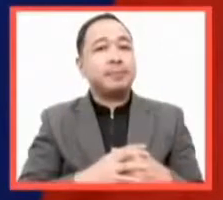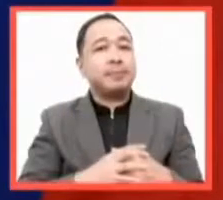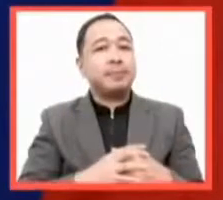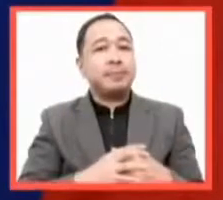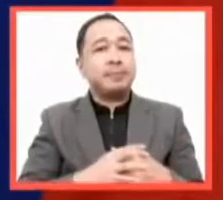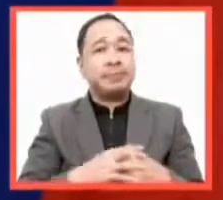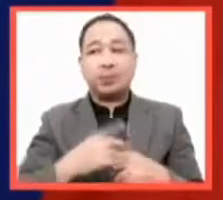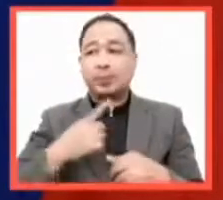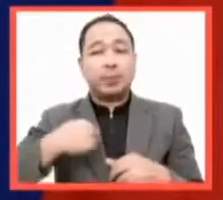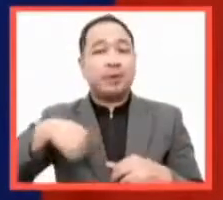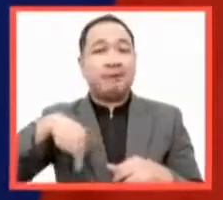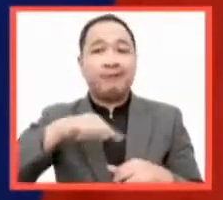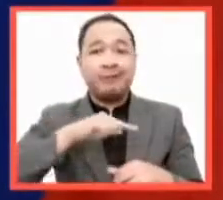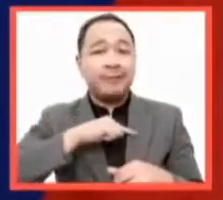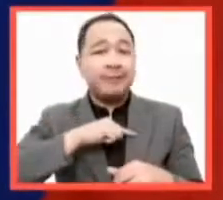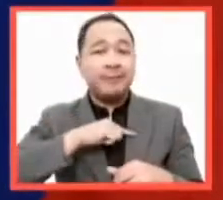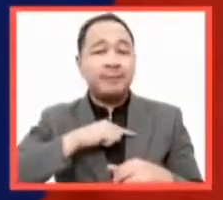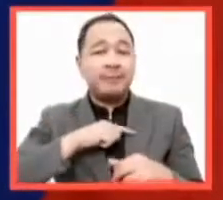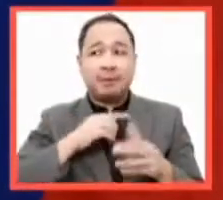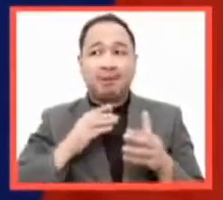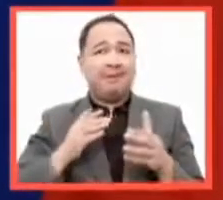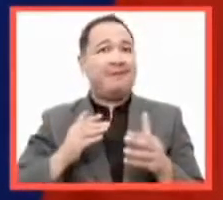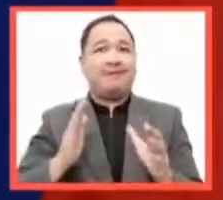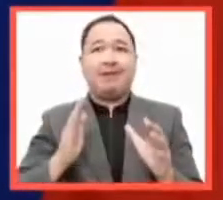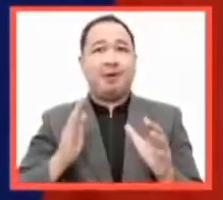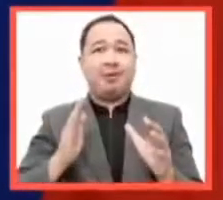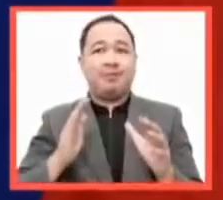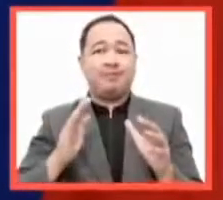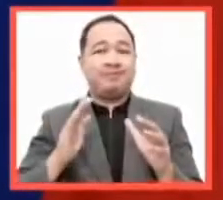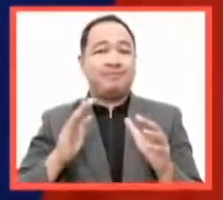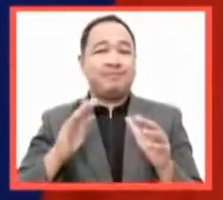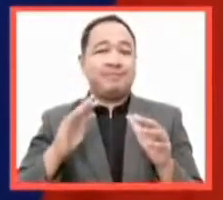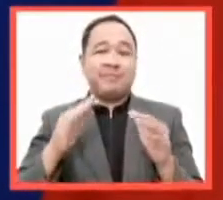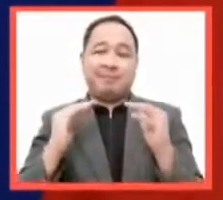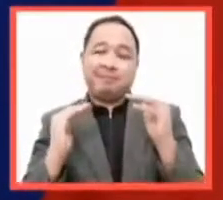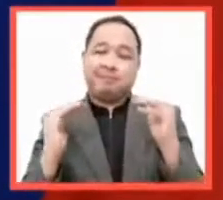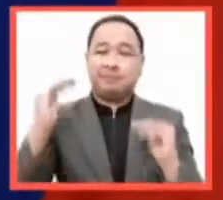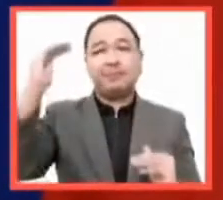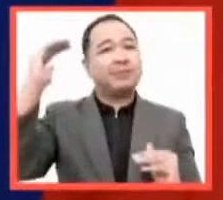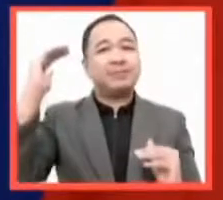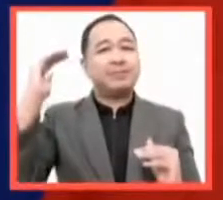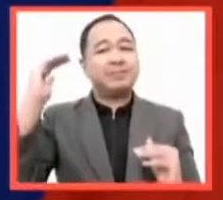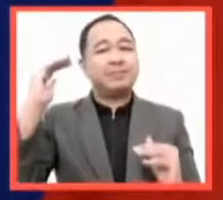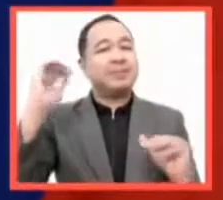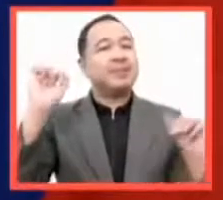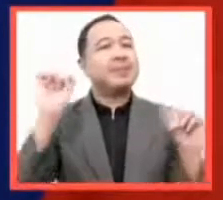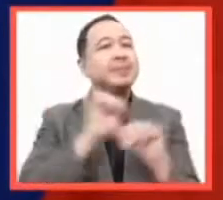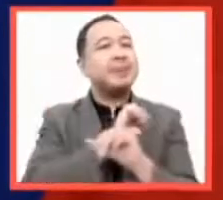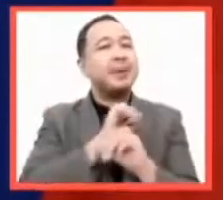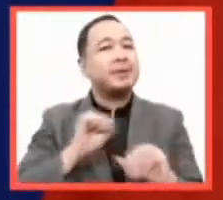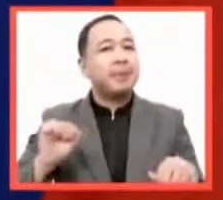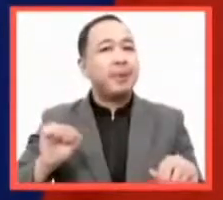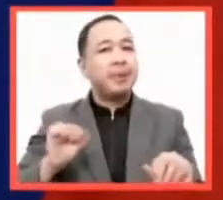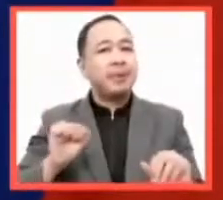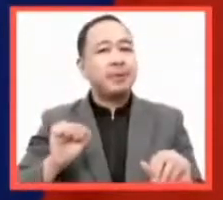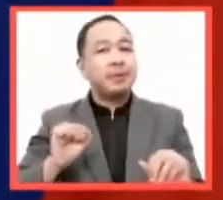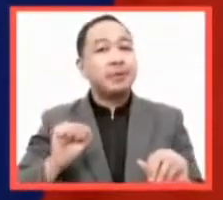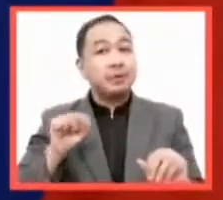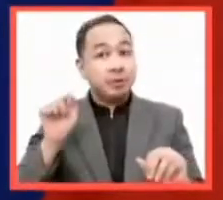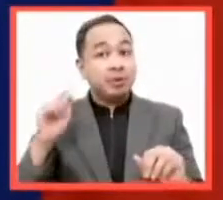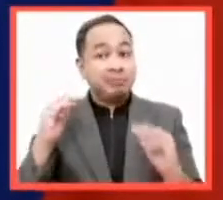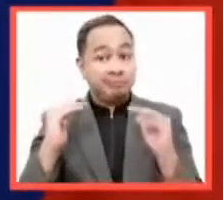cannot, in all conscience, allow this to happen. An unjust order